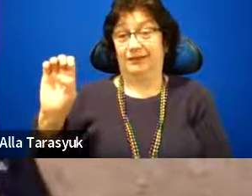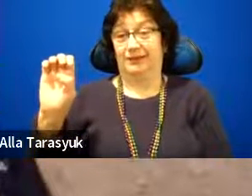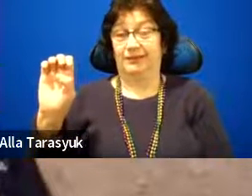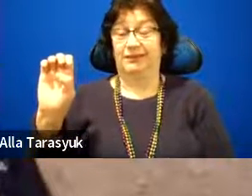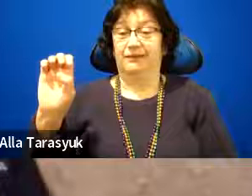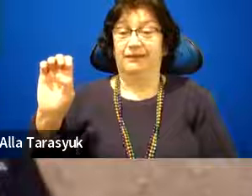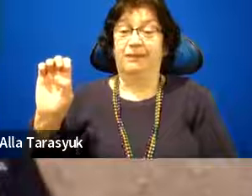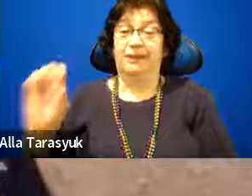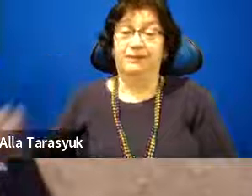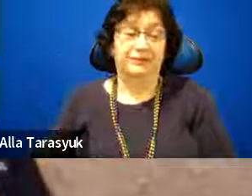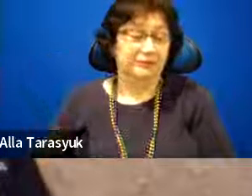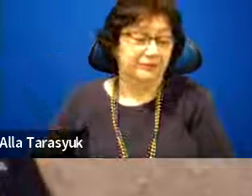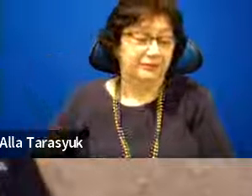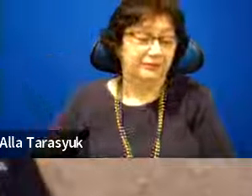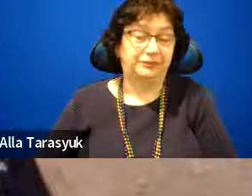cake.